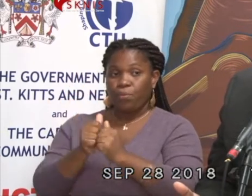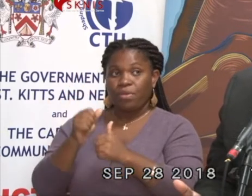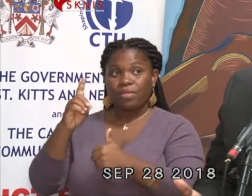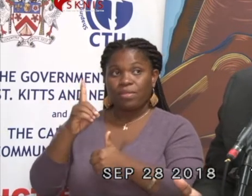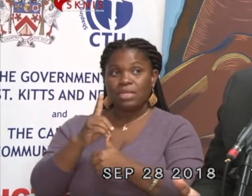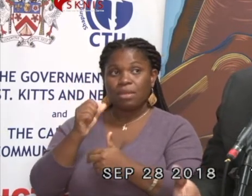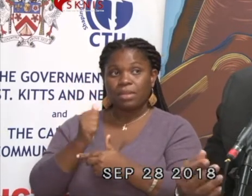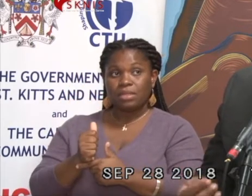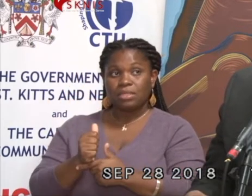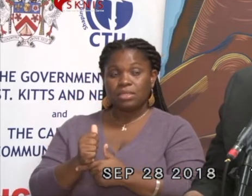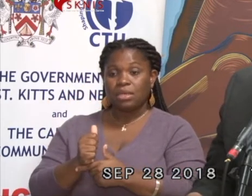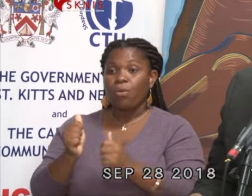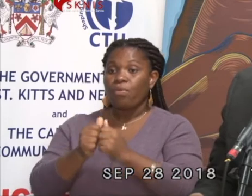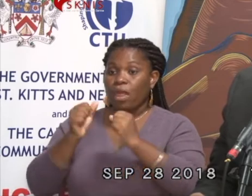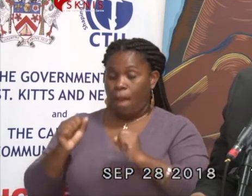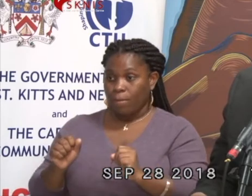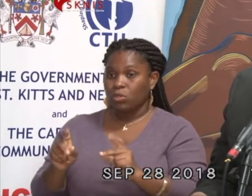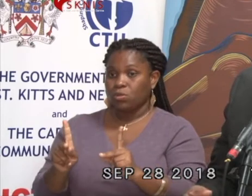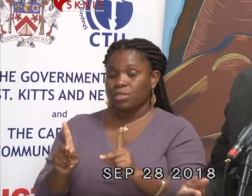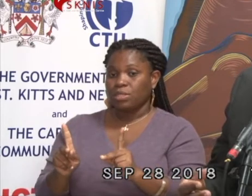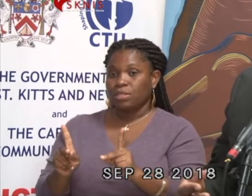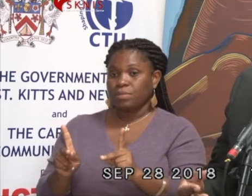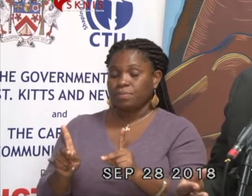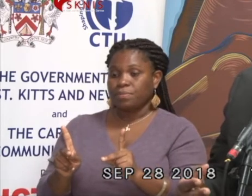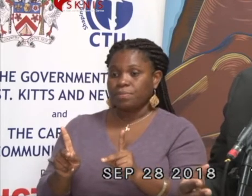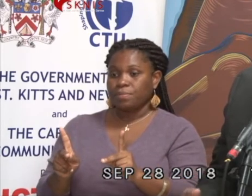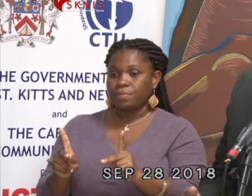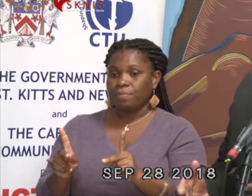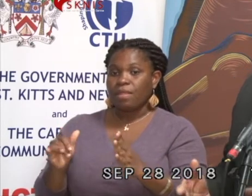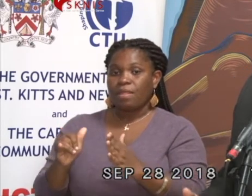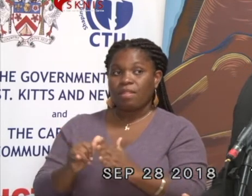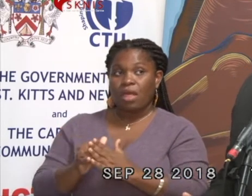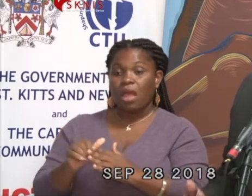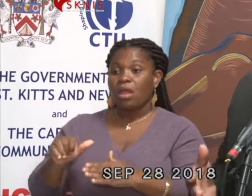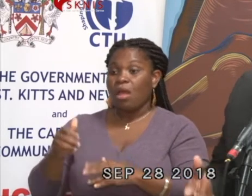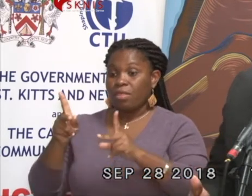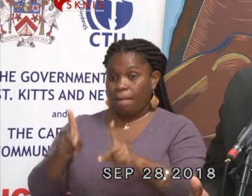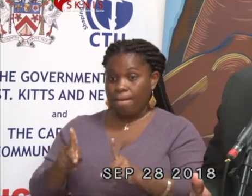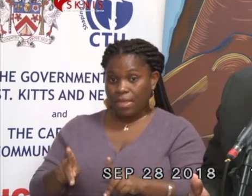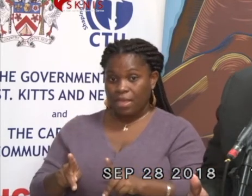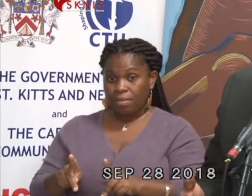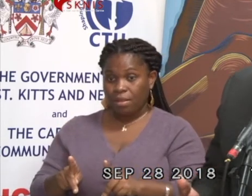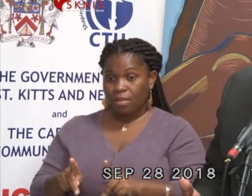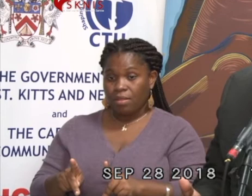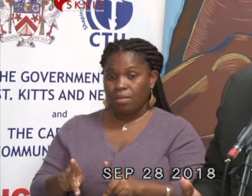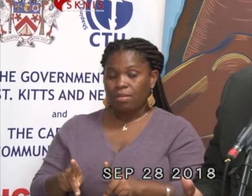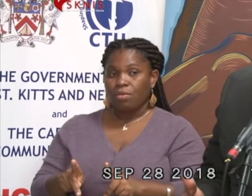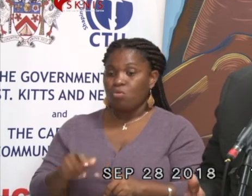disabilities, the opportunities that others in our society who do not have disabilities